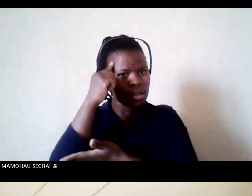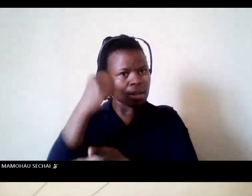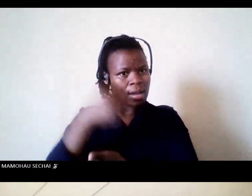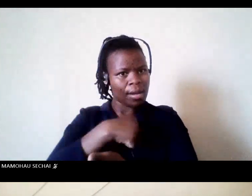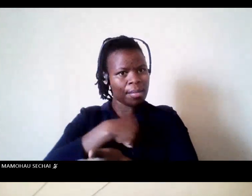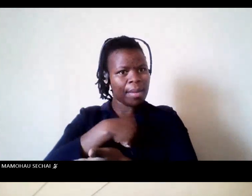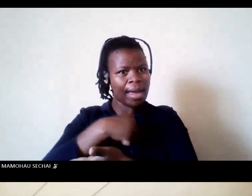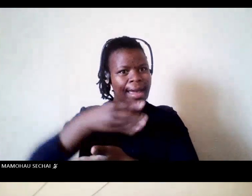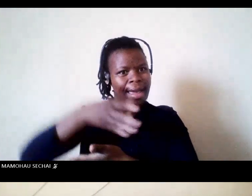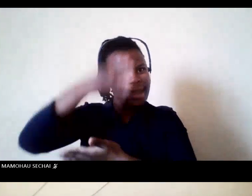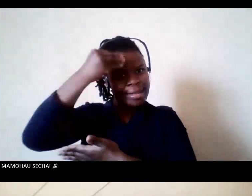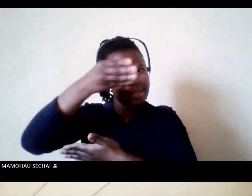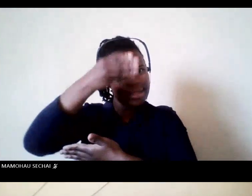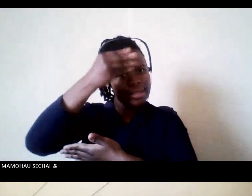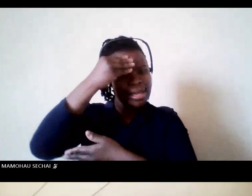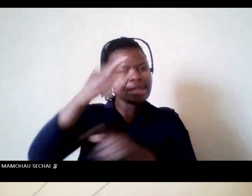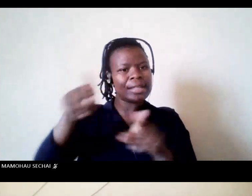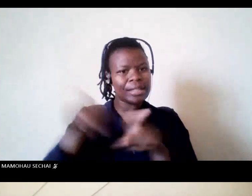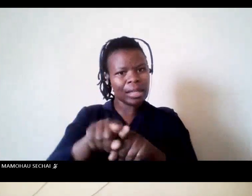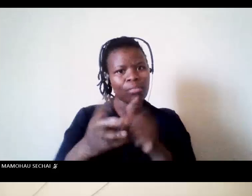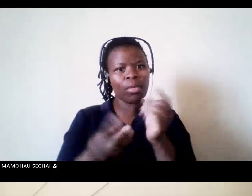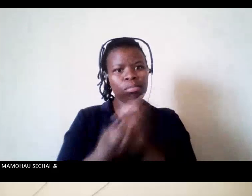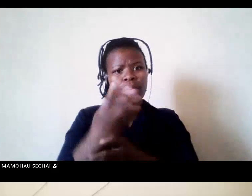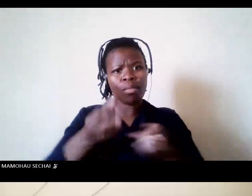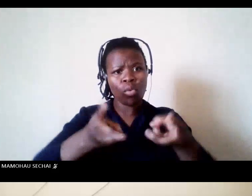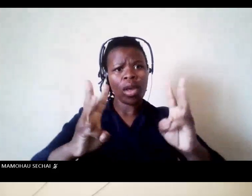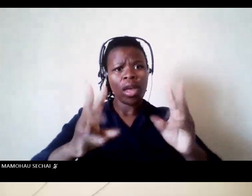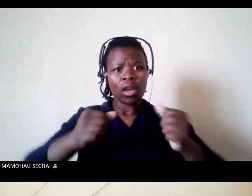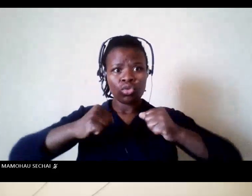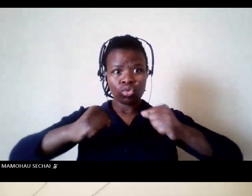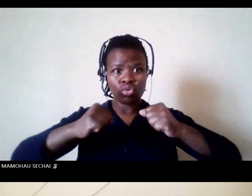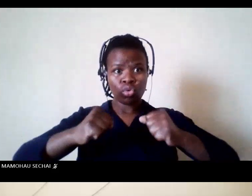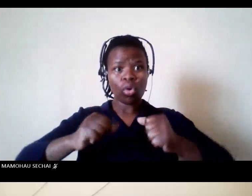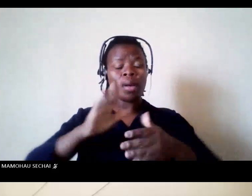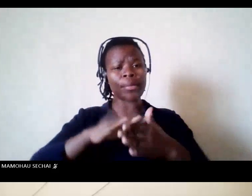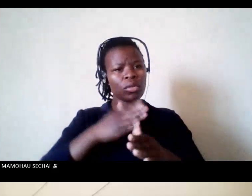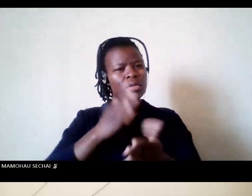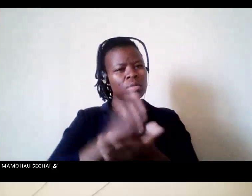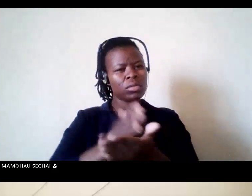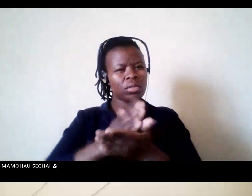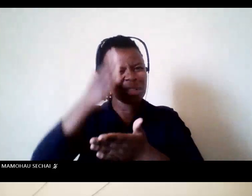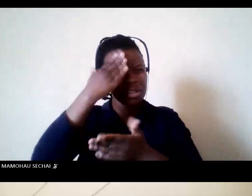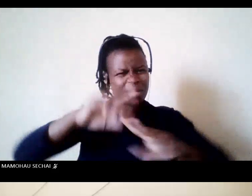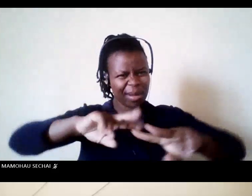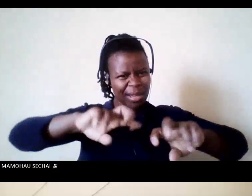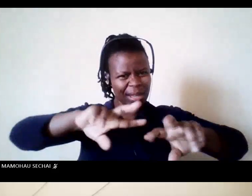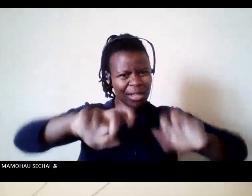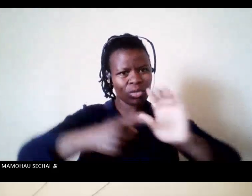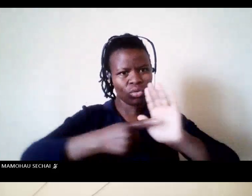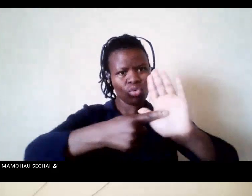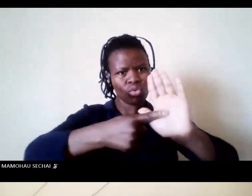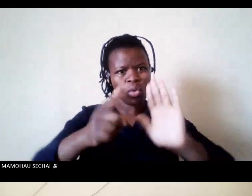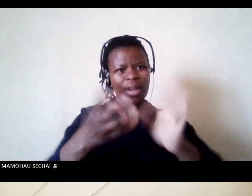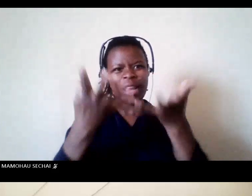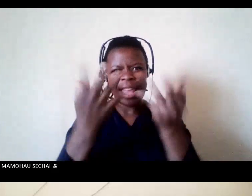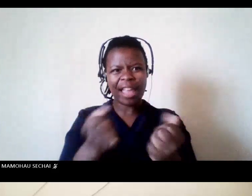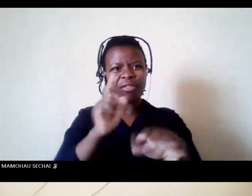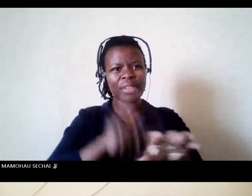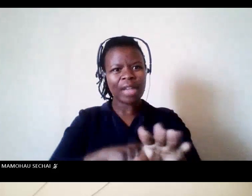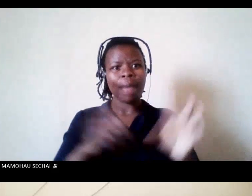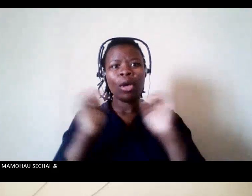that came out very strongly that, I know research shows that we don't have the amount of time that goes